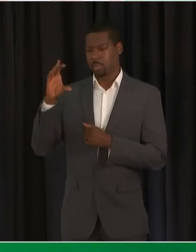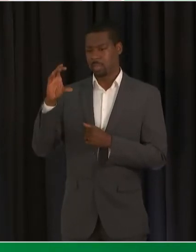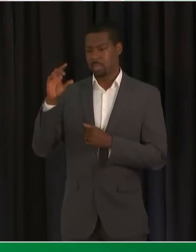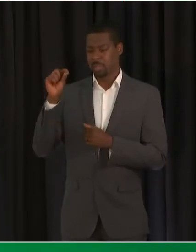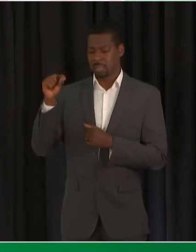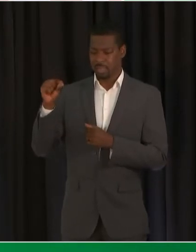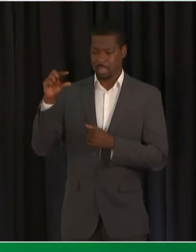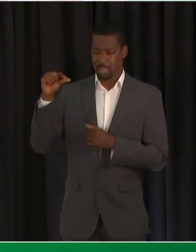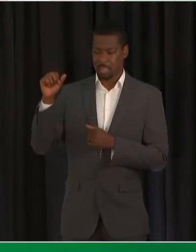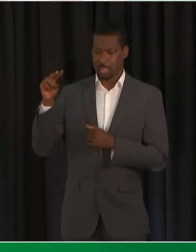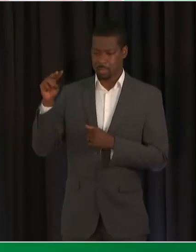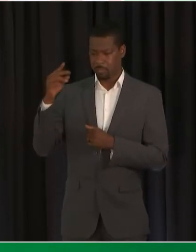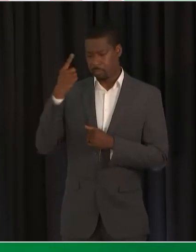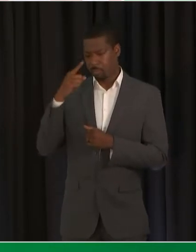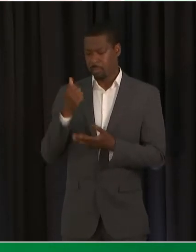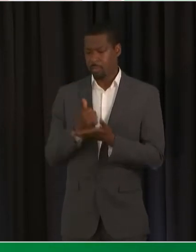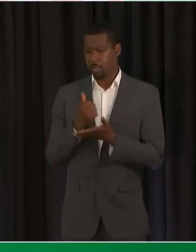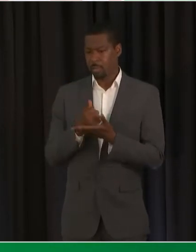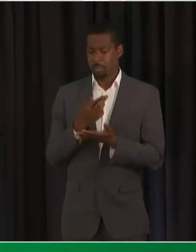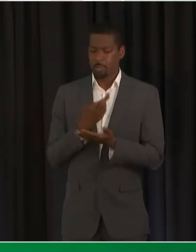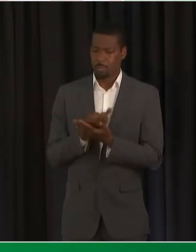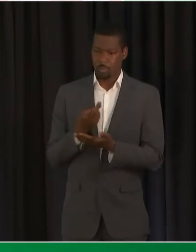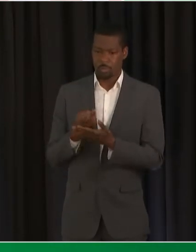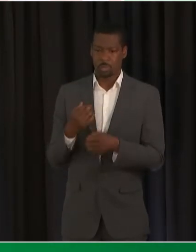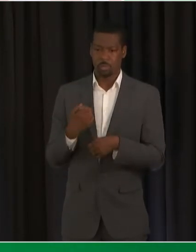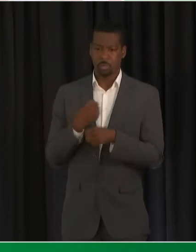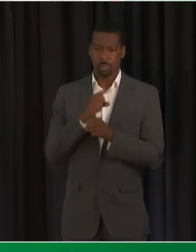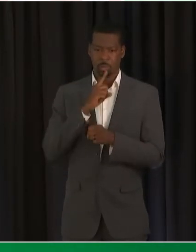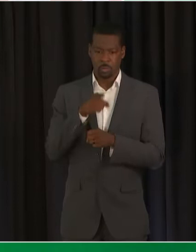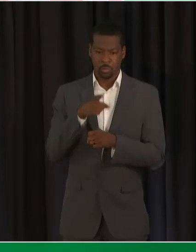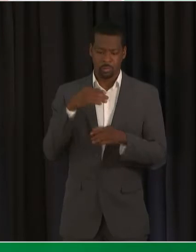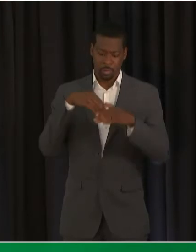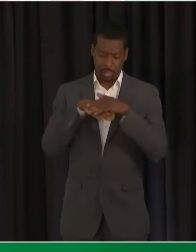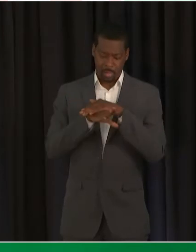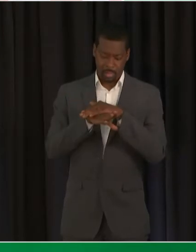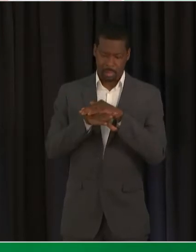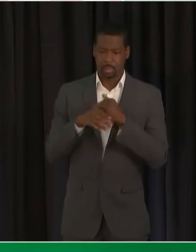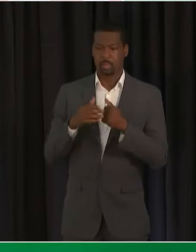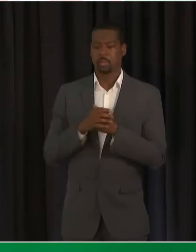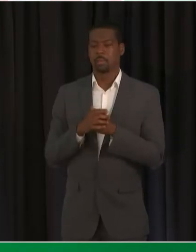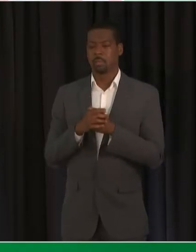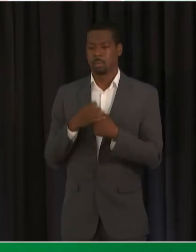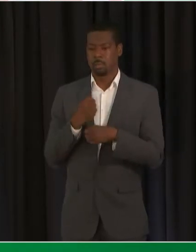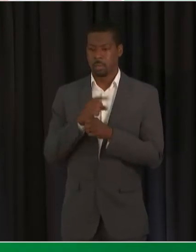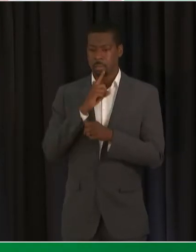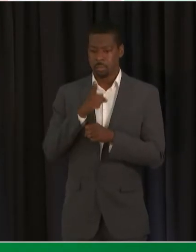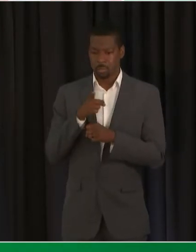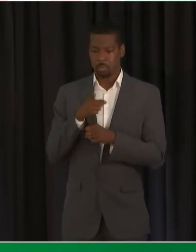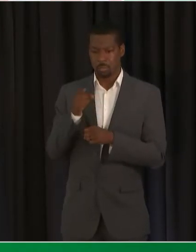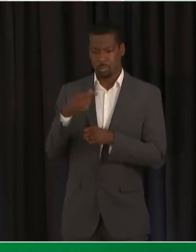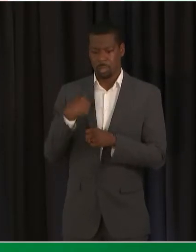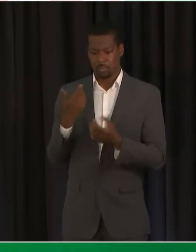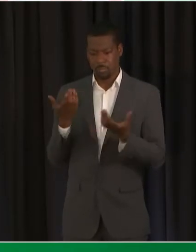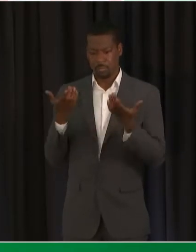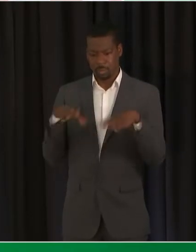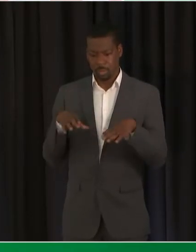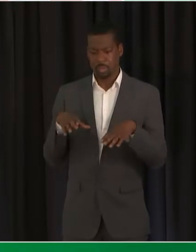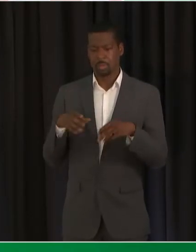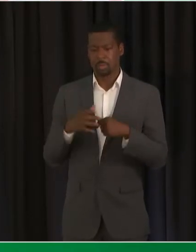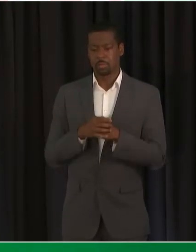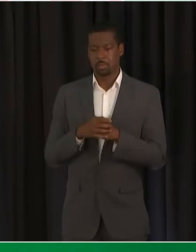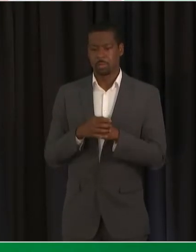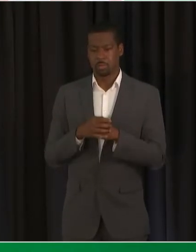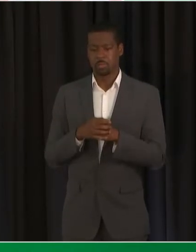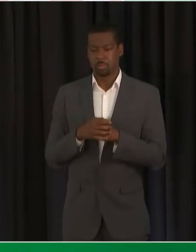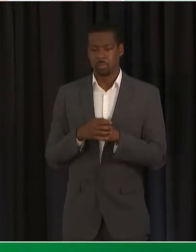DSLBD.dc.gov. If you want help with some of these resources, we want to make sure that you access them, that you are making sure that you're getting your fair shot and your